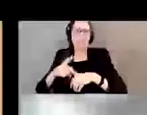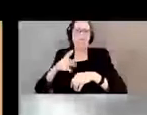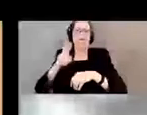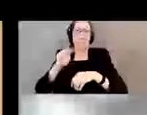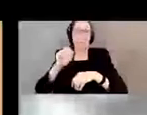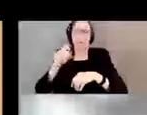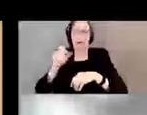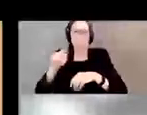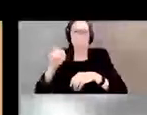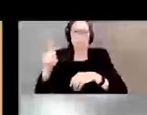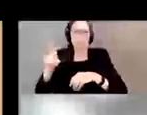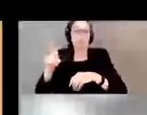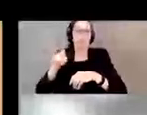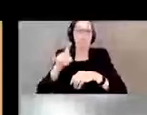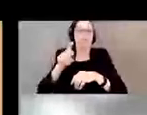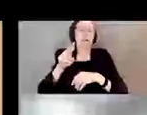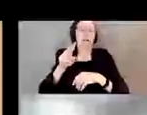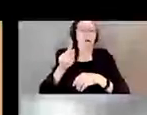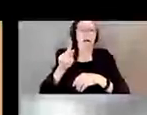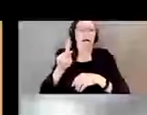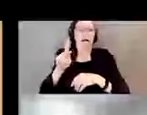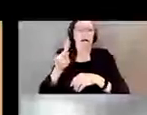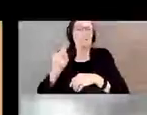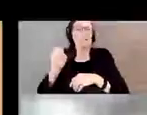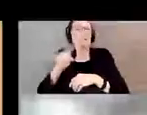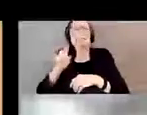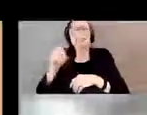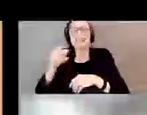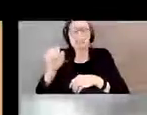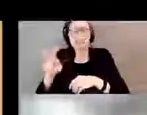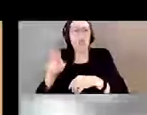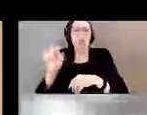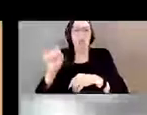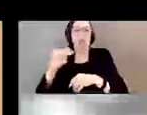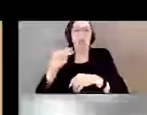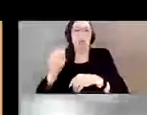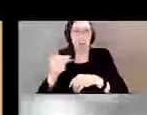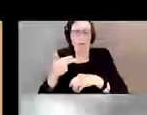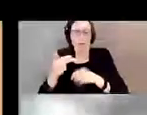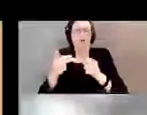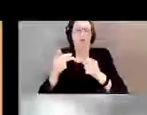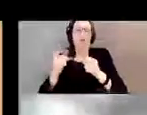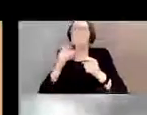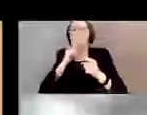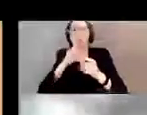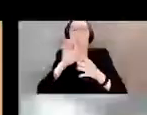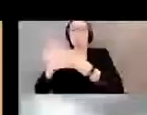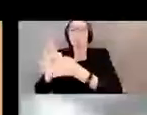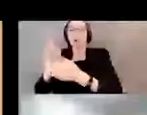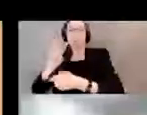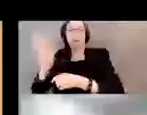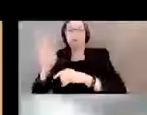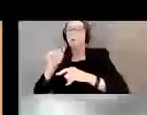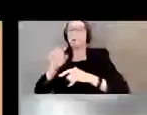is an independent ruler. He is not part of either a Western alliance system or